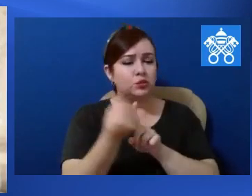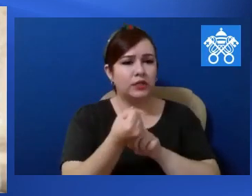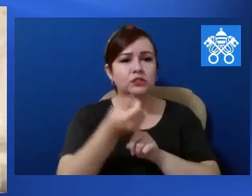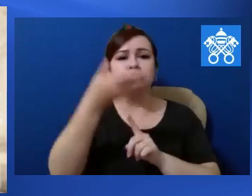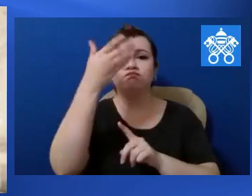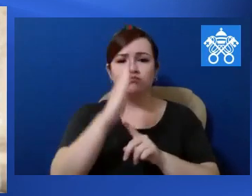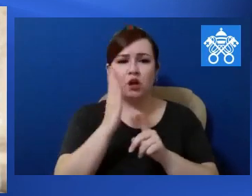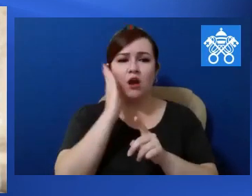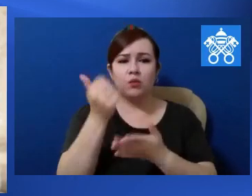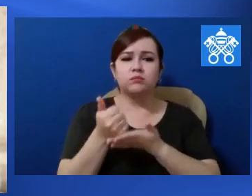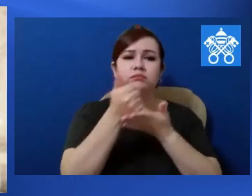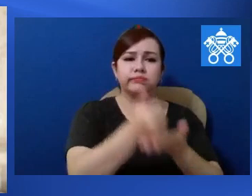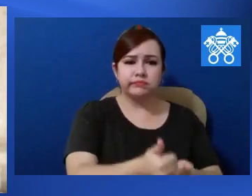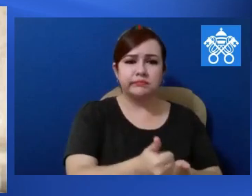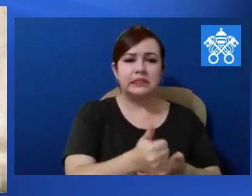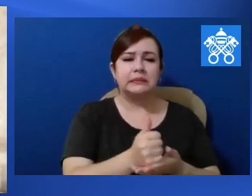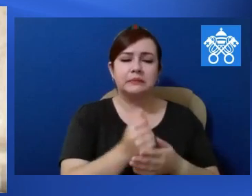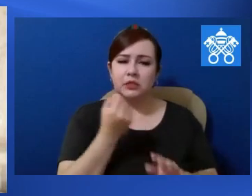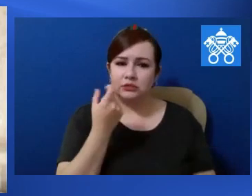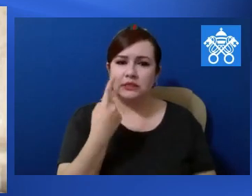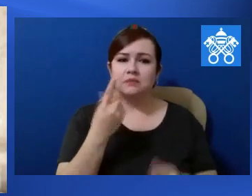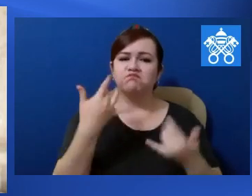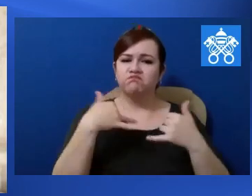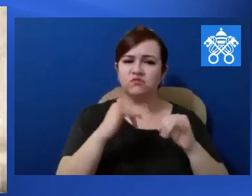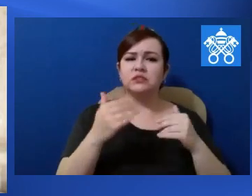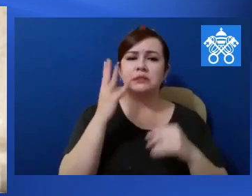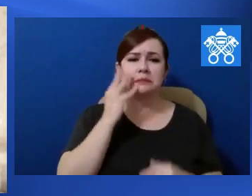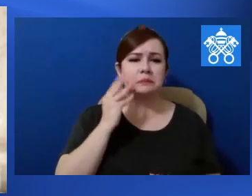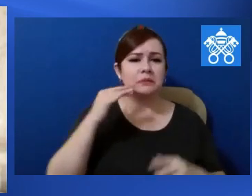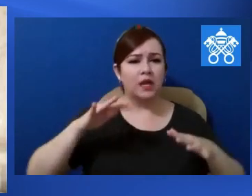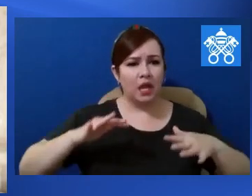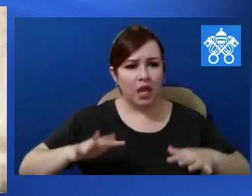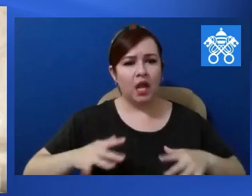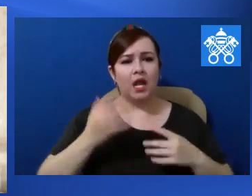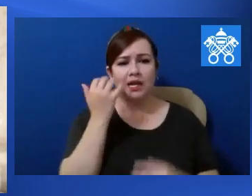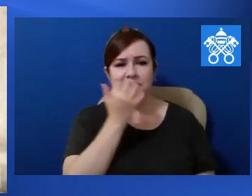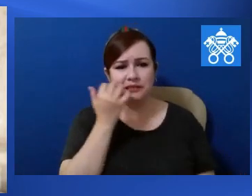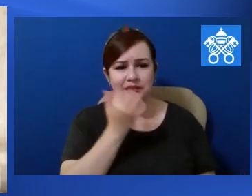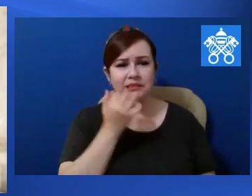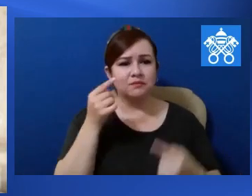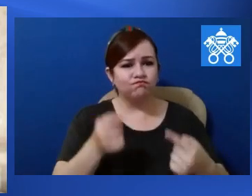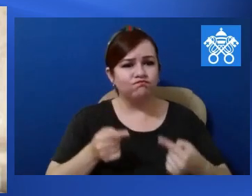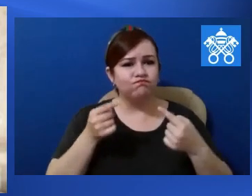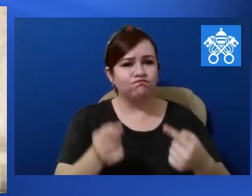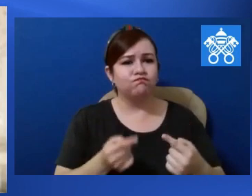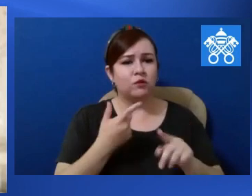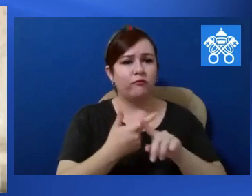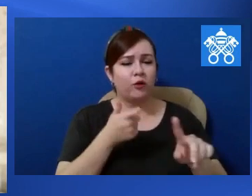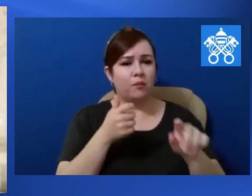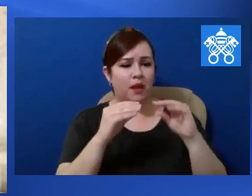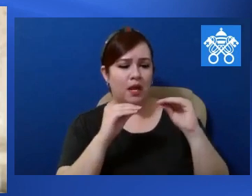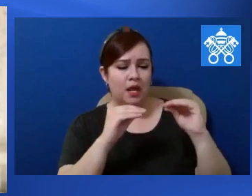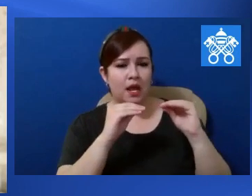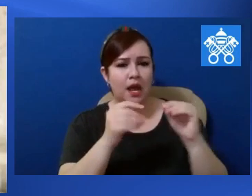and difficulties arising from her apostolate, and Mary had good reason for this. She had to pay